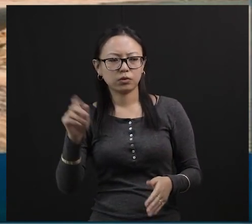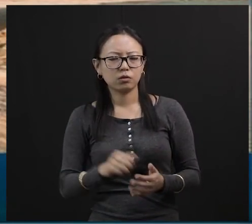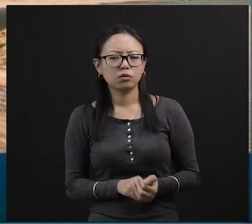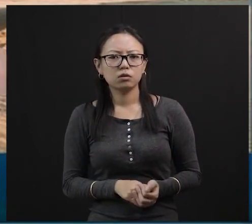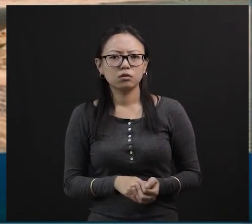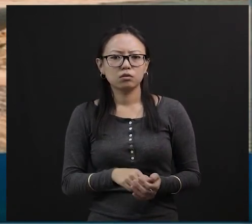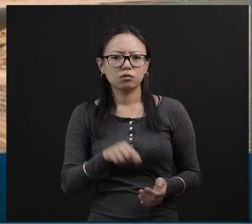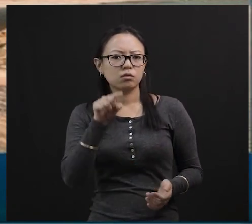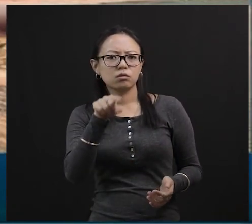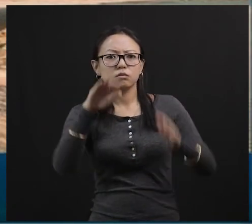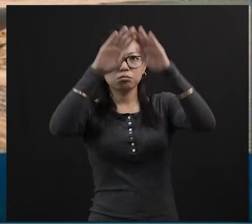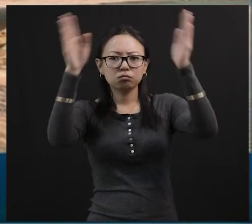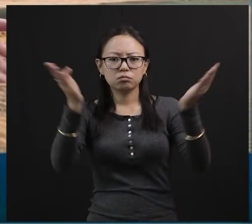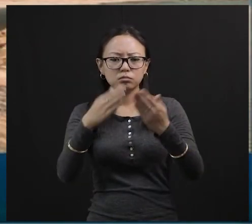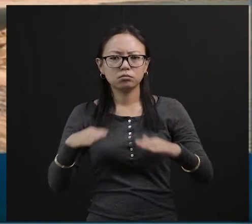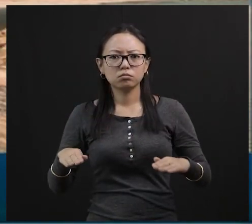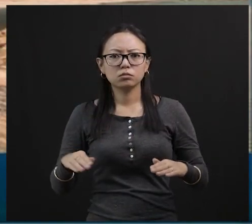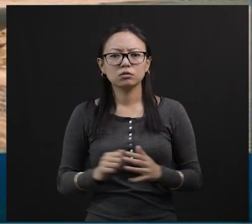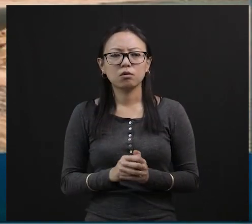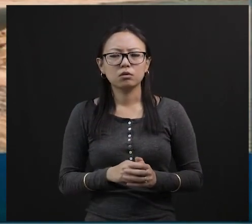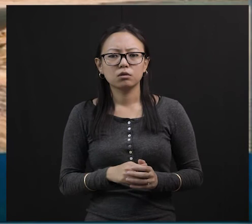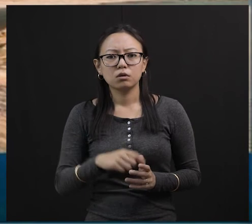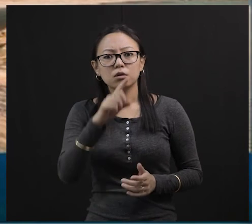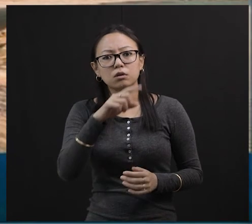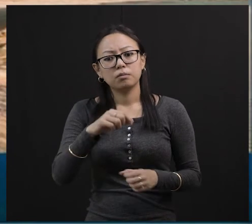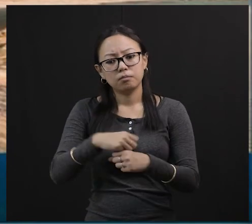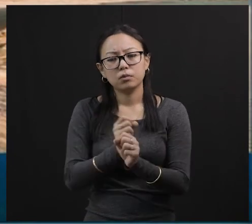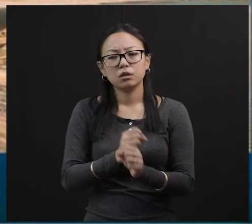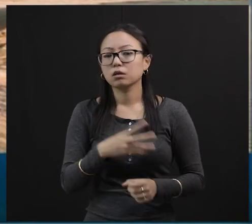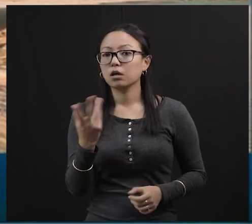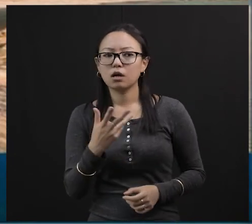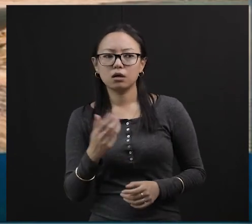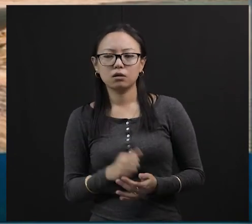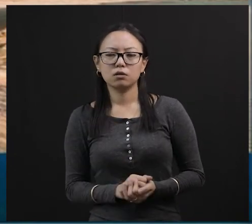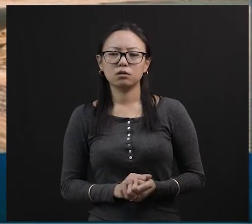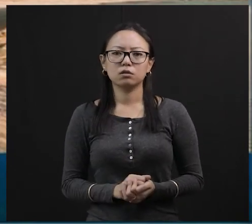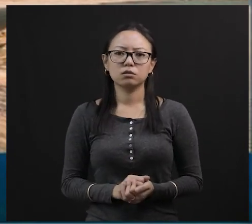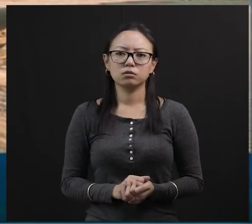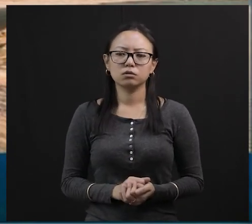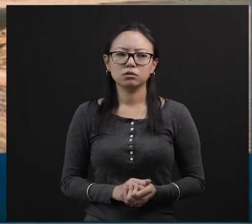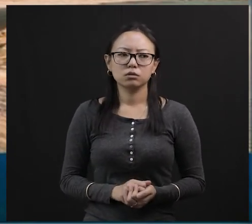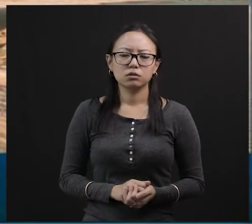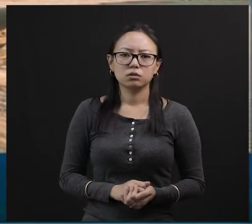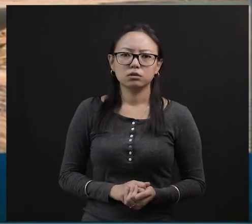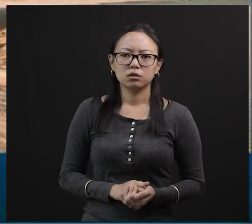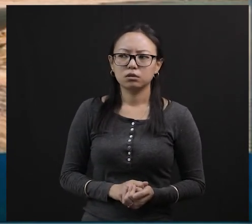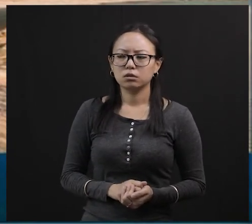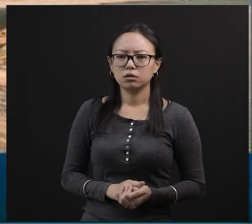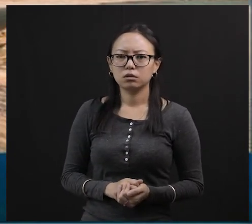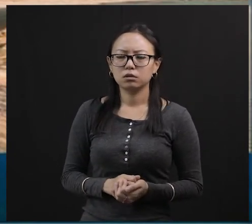children? The wind blows, the wind blows, the wind will carry the, rough, harsh, abrasive